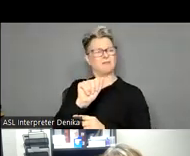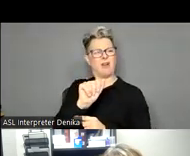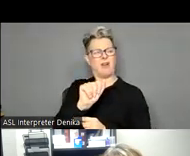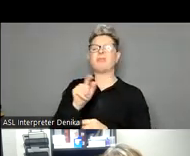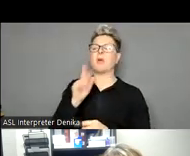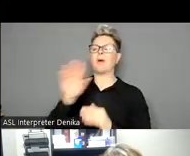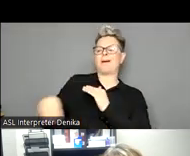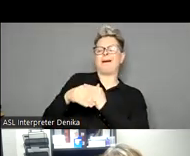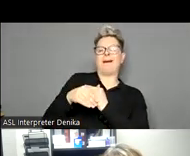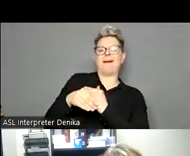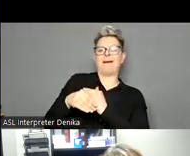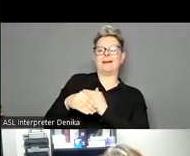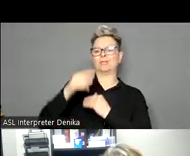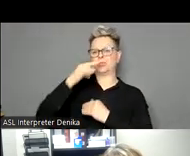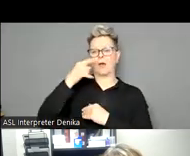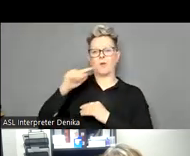as a joint bank account holder.